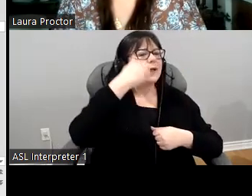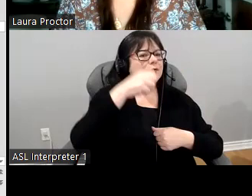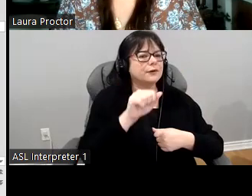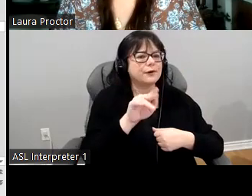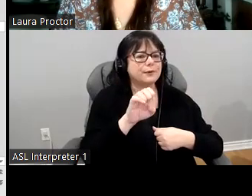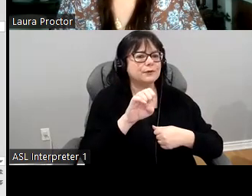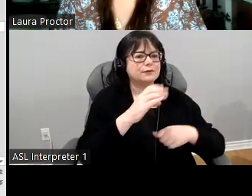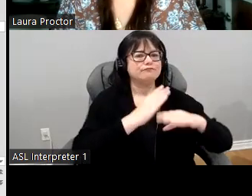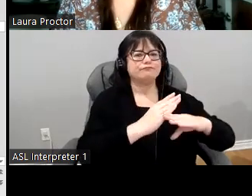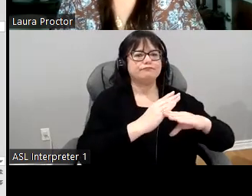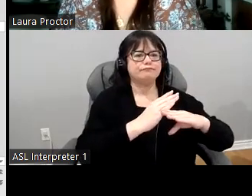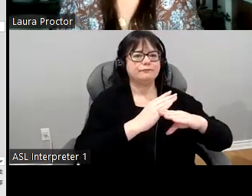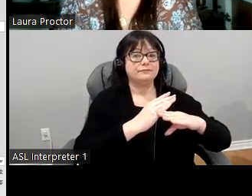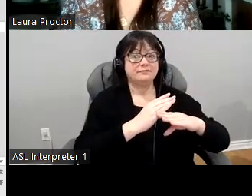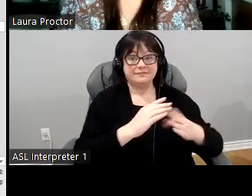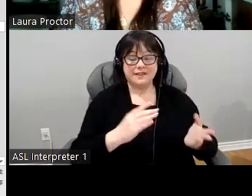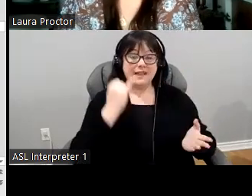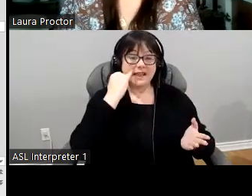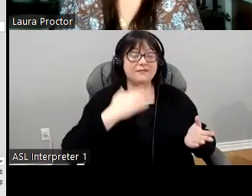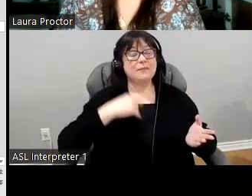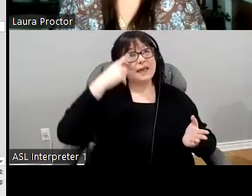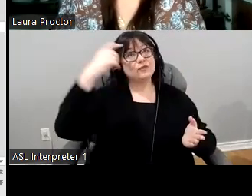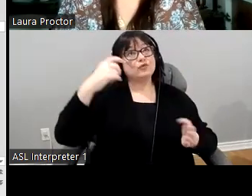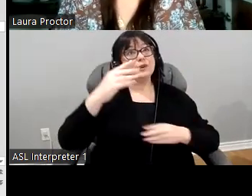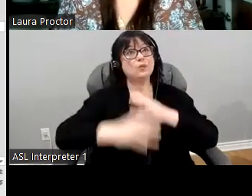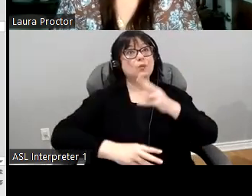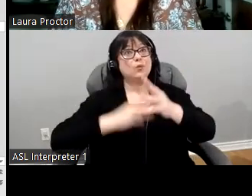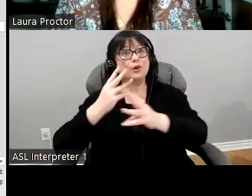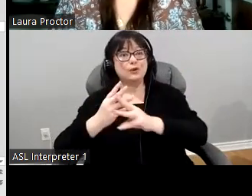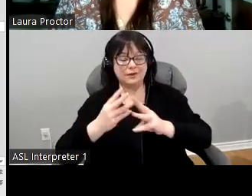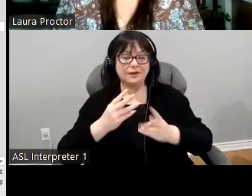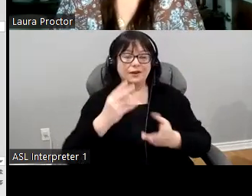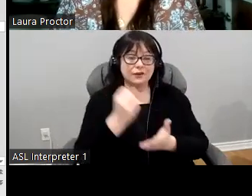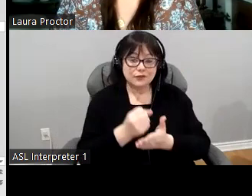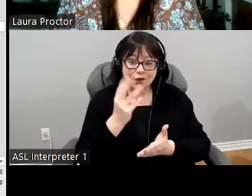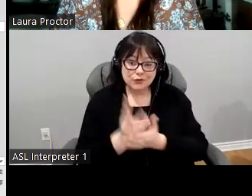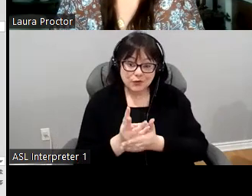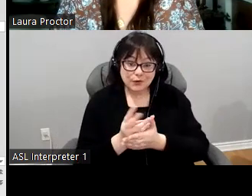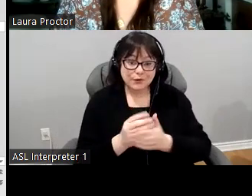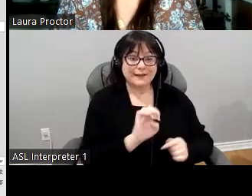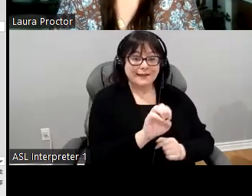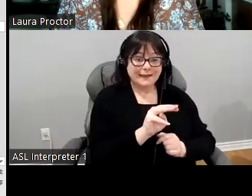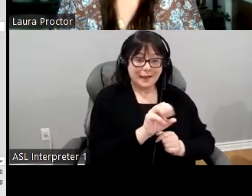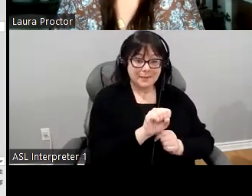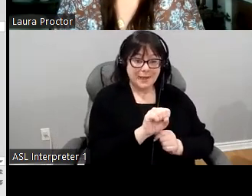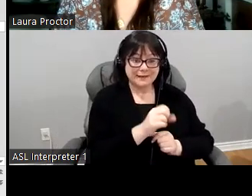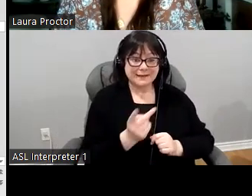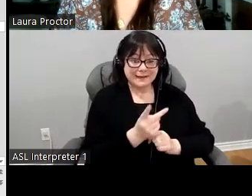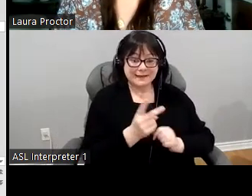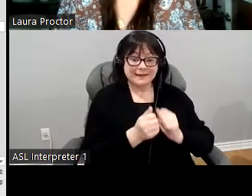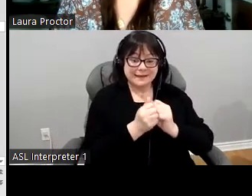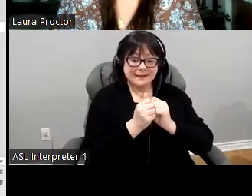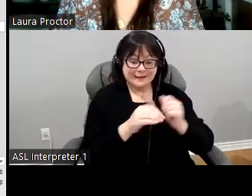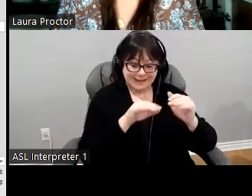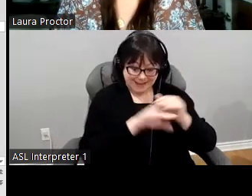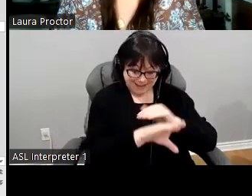fantasy future world, a community-based paramedic and a social worker working together inside the homes